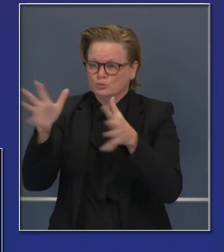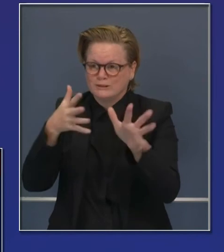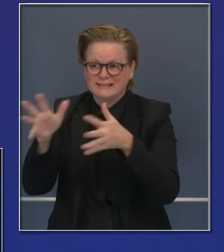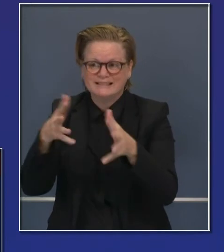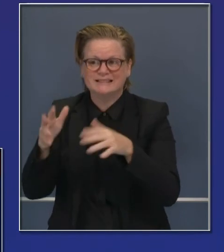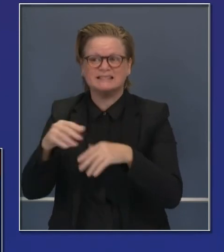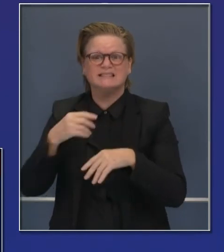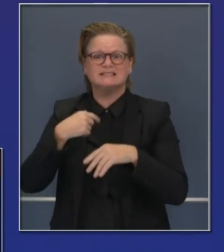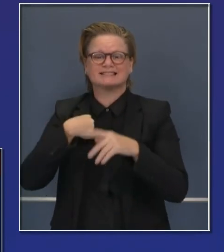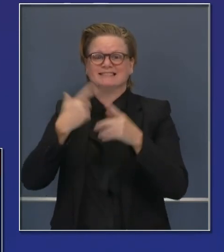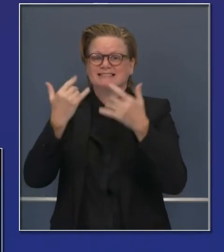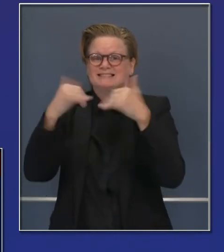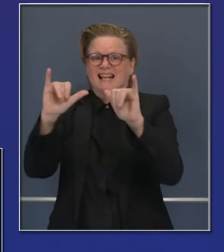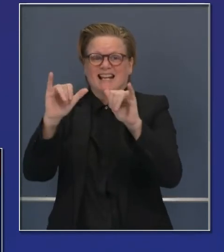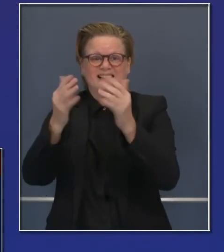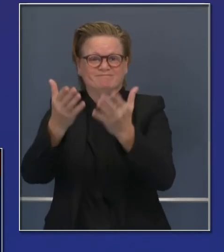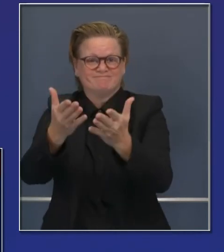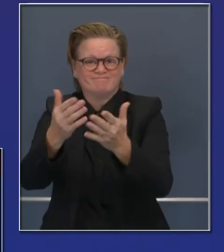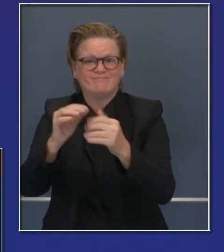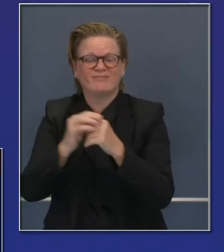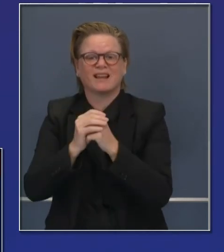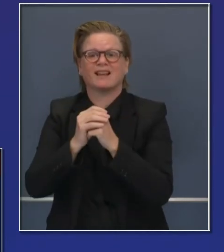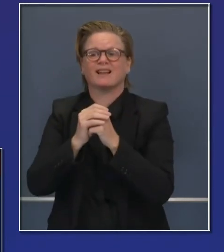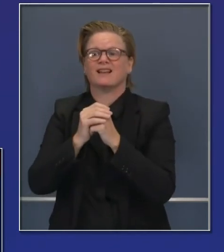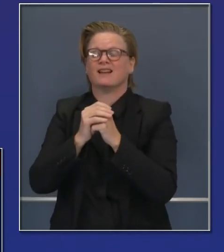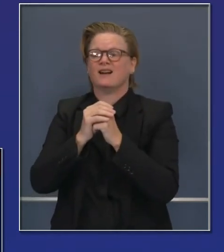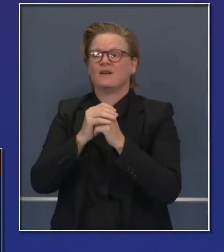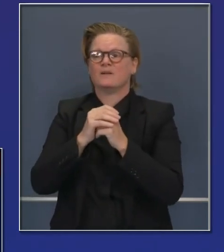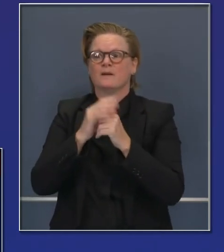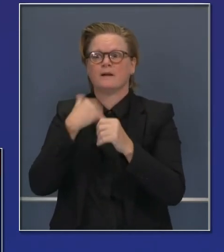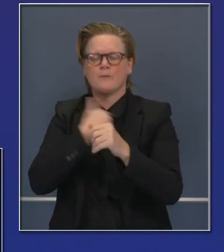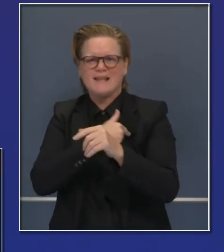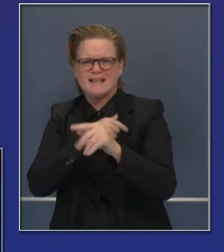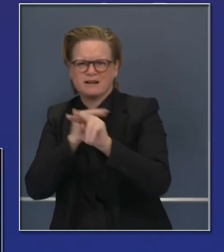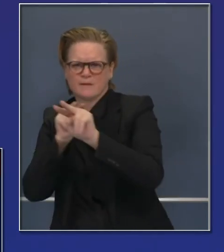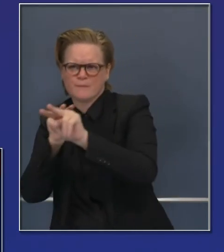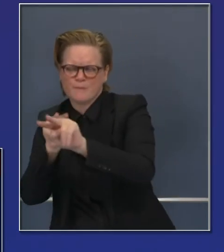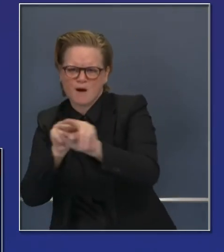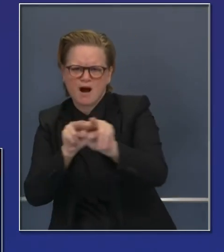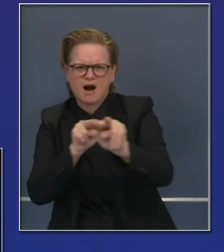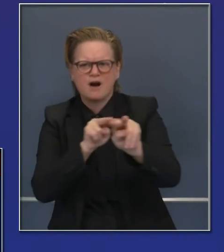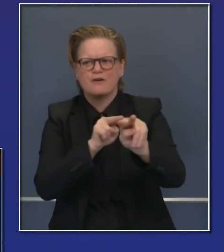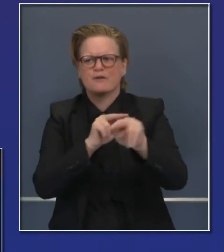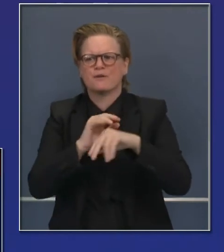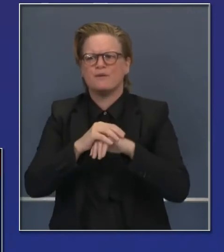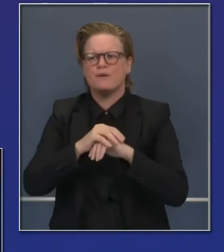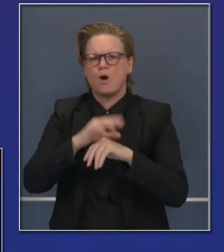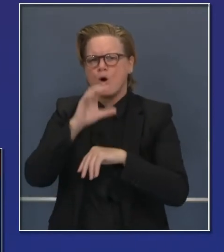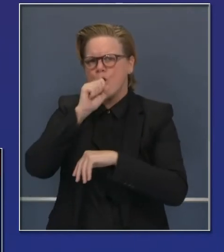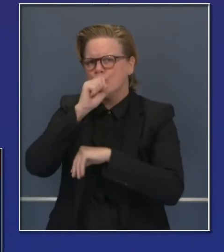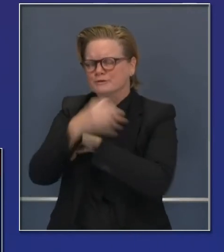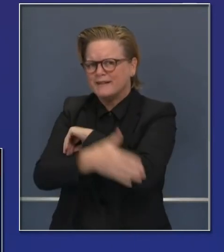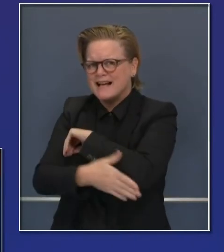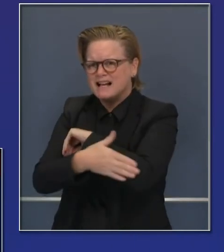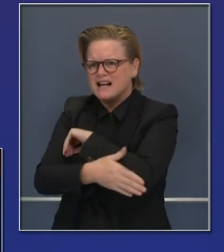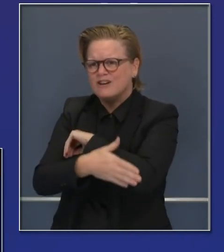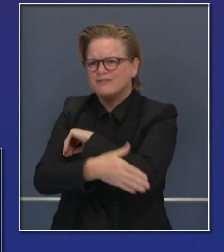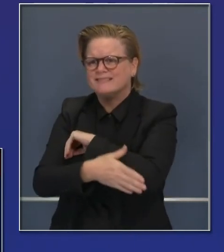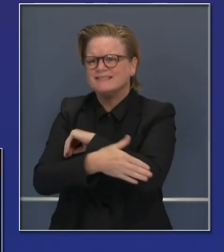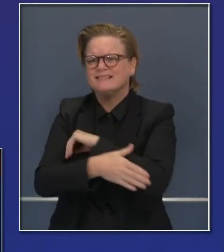evening. We have been monitoring a number of fires, one in particular in Orange County, the Bond fire. It's 0%